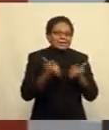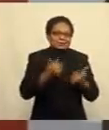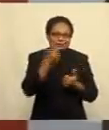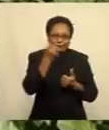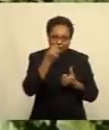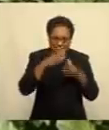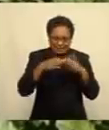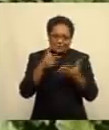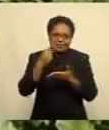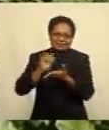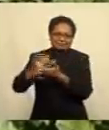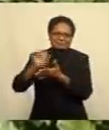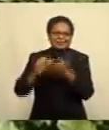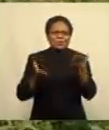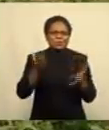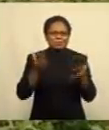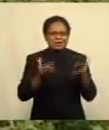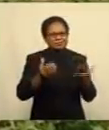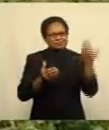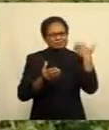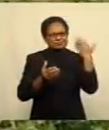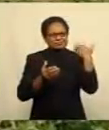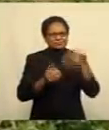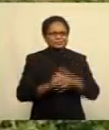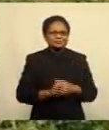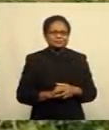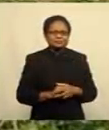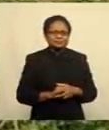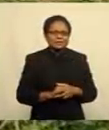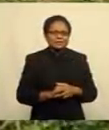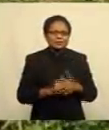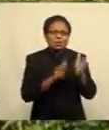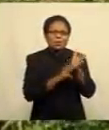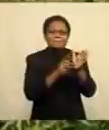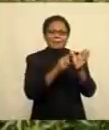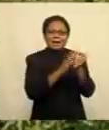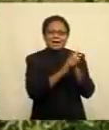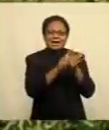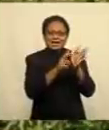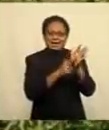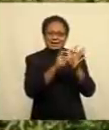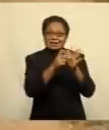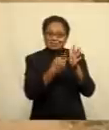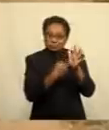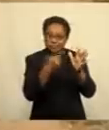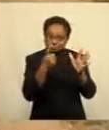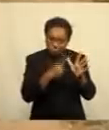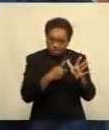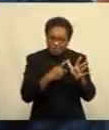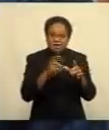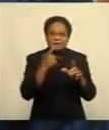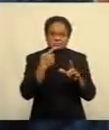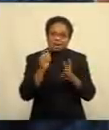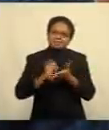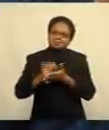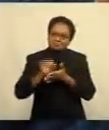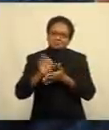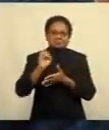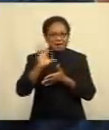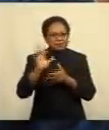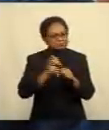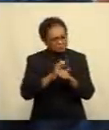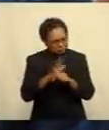subsequent years. Agriculture Minister Dr. Mahendra Reddy says the exports have not been impacted by the pandemic. We are very pleased